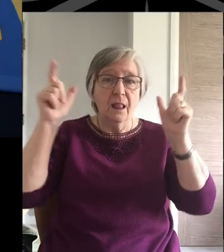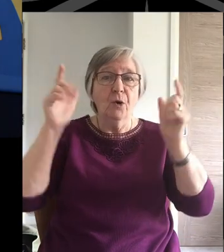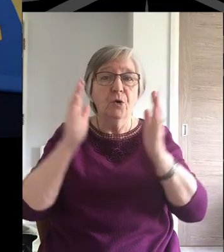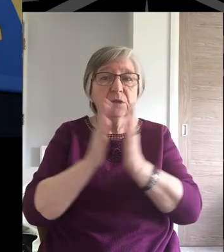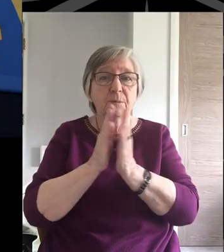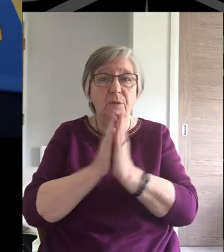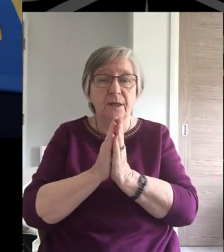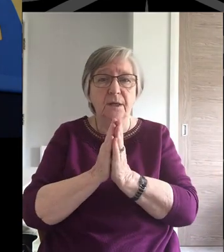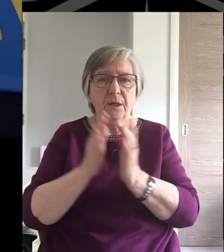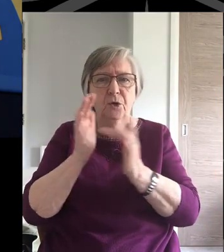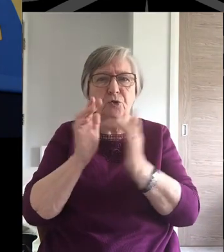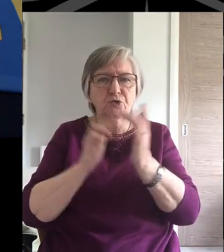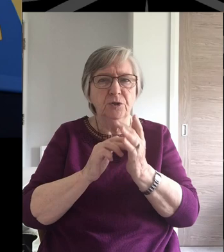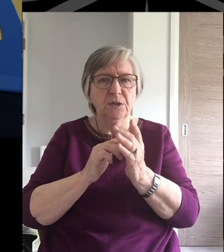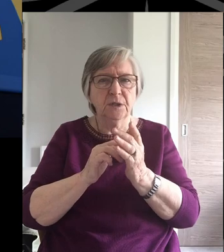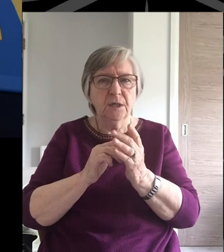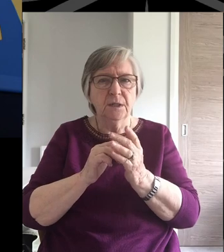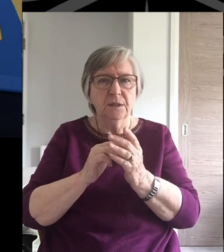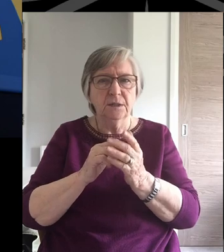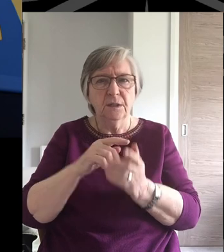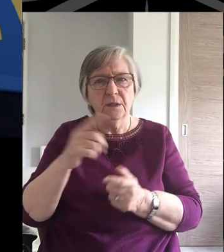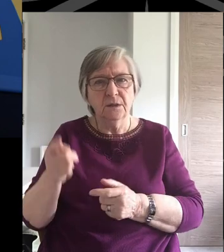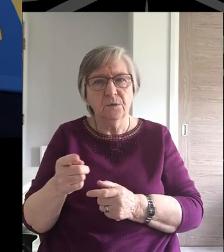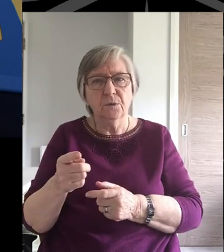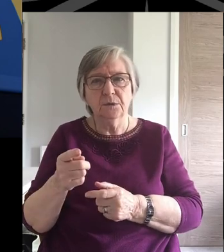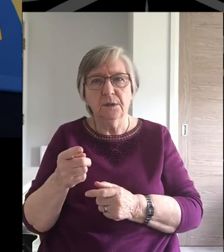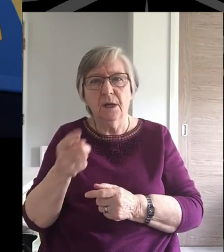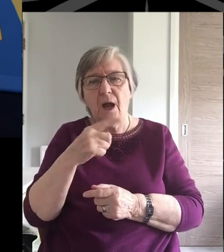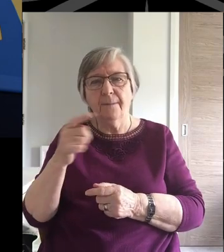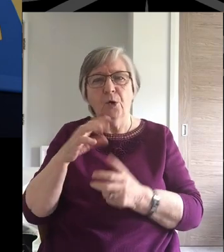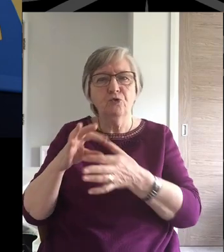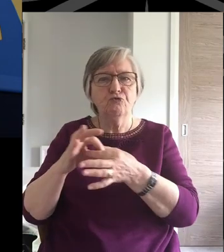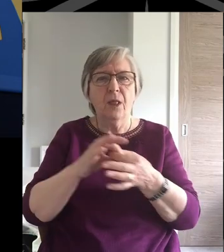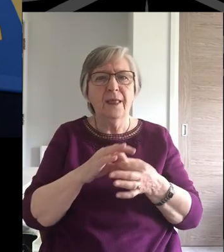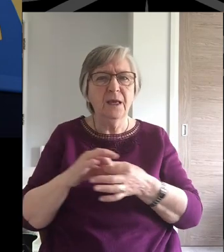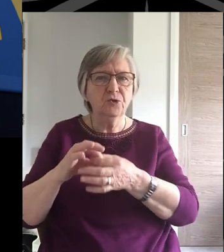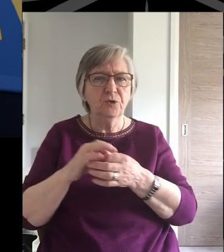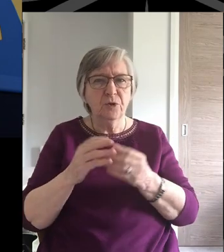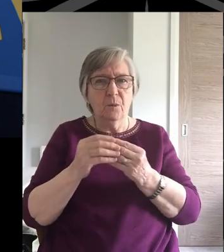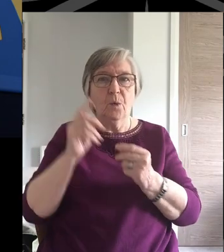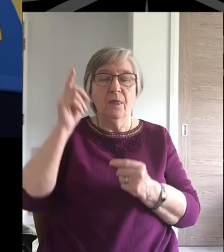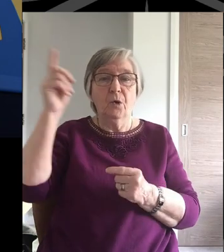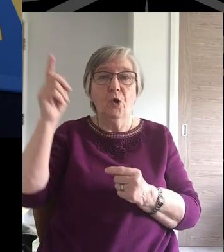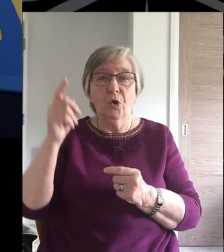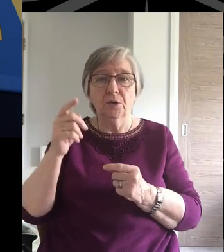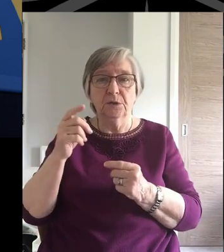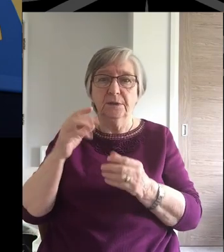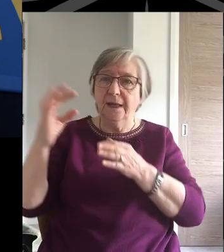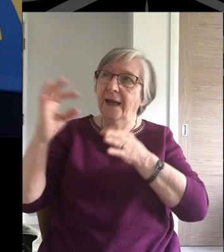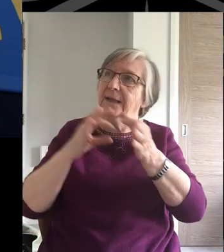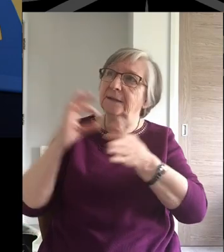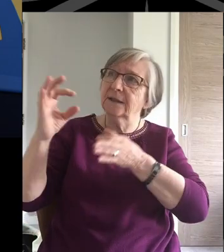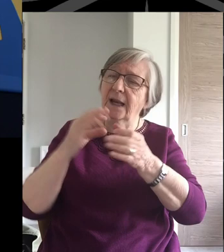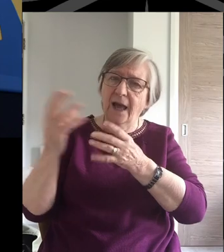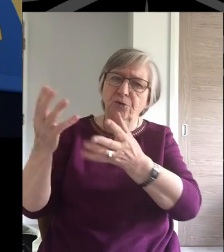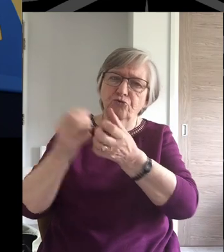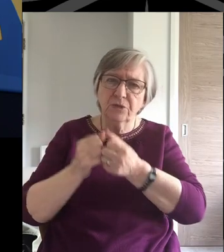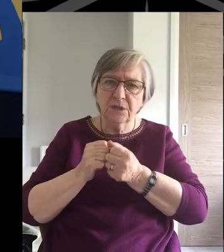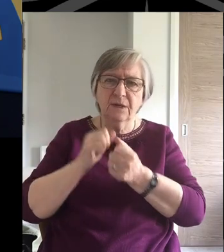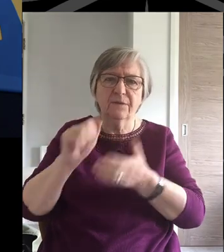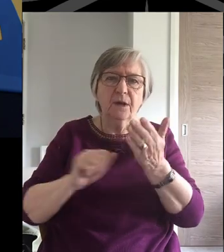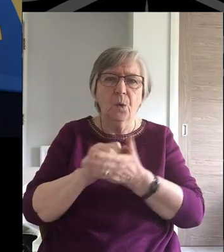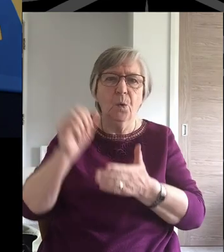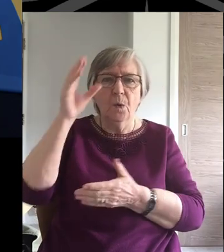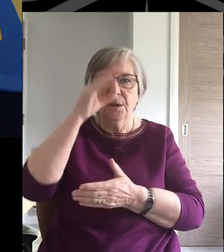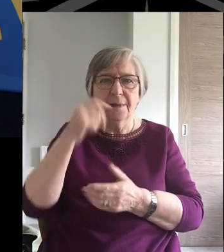Prayer, Jesus followed that on about that relationship with God, that interaction with God, and about receiving the Spirit. And